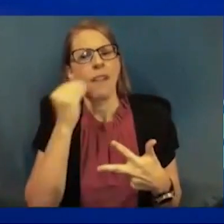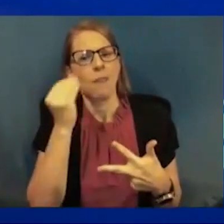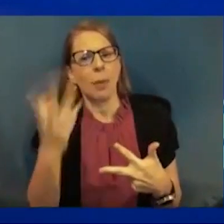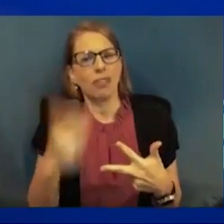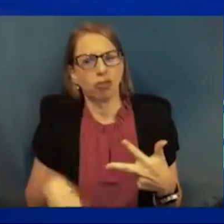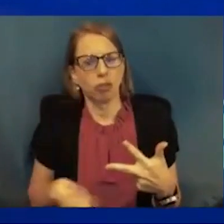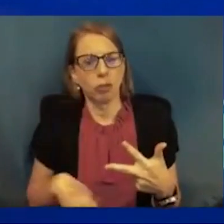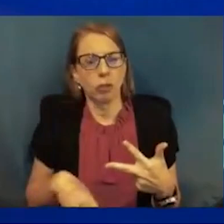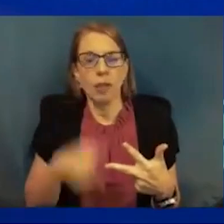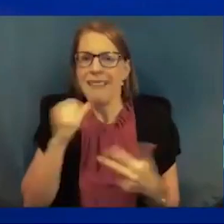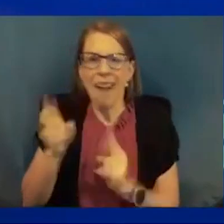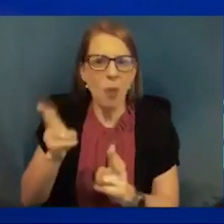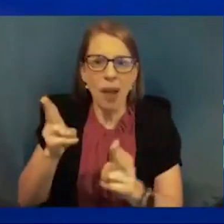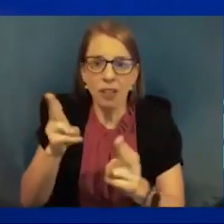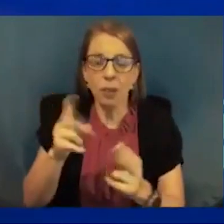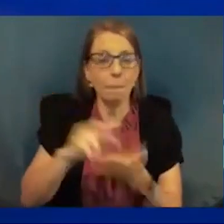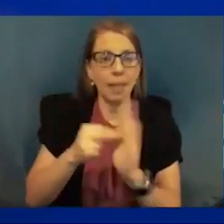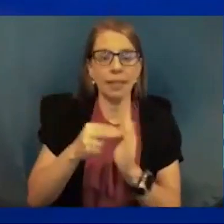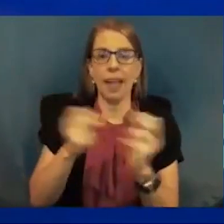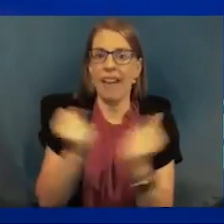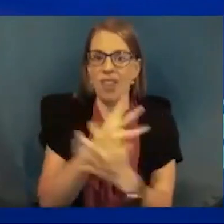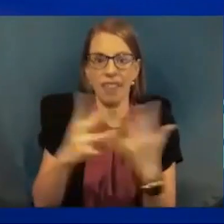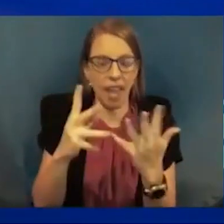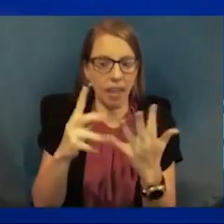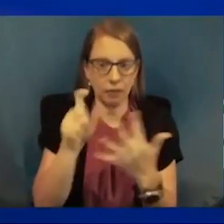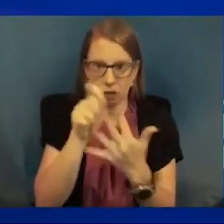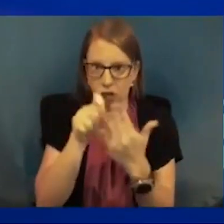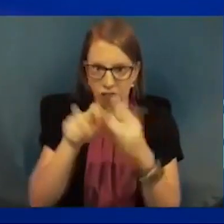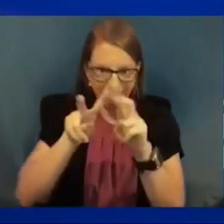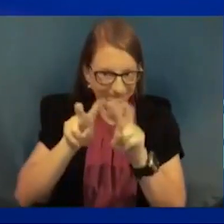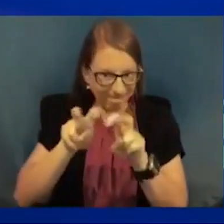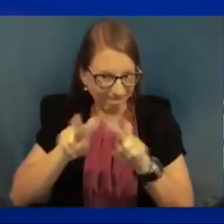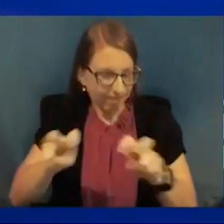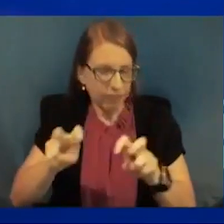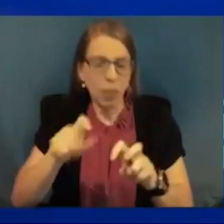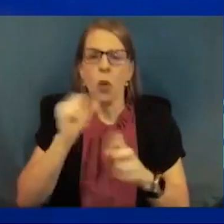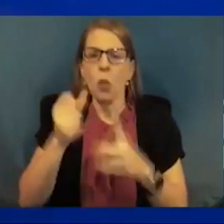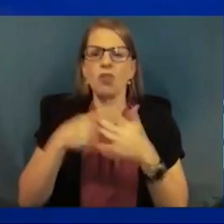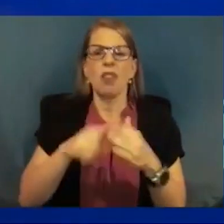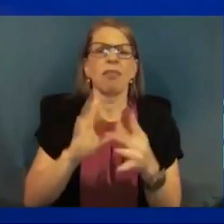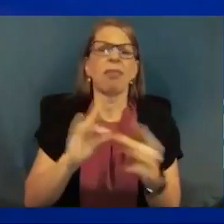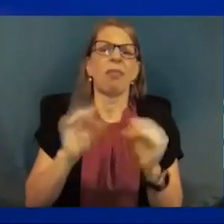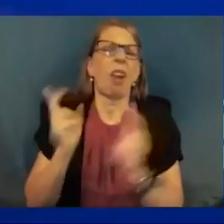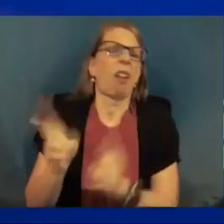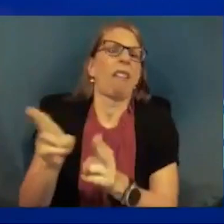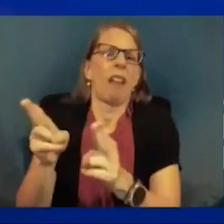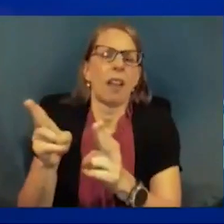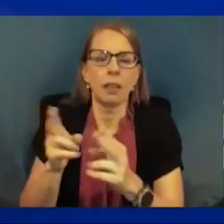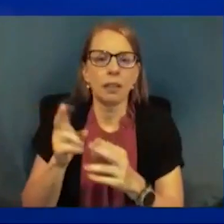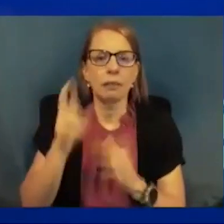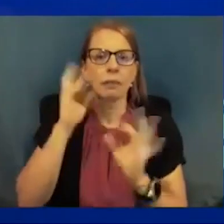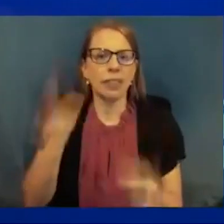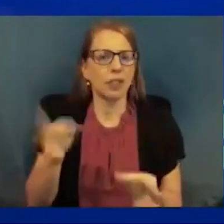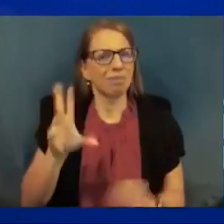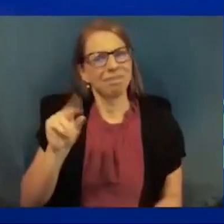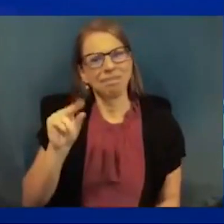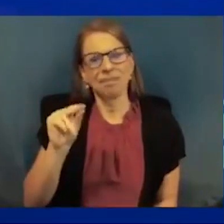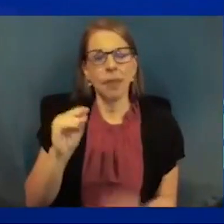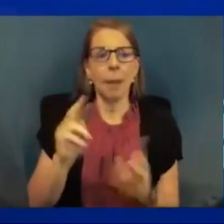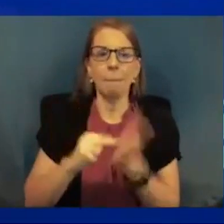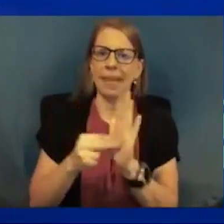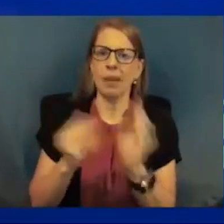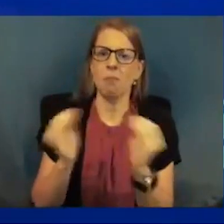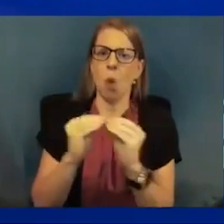boxes, all the I's are dotted, all the T's are crossed, so don't start saying, oh, they rushed it. No, they didn't rush it. They put more people on it. And